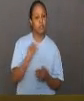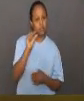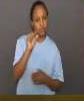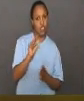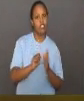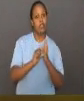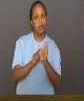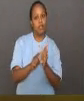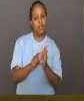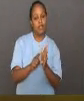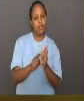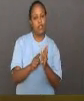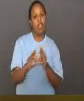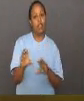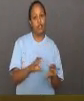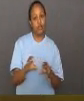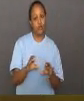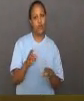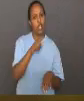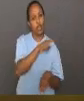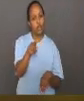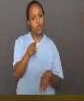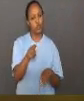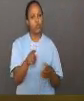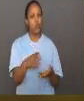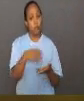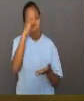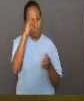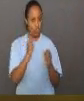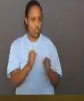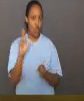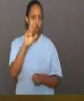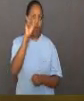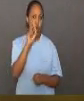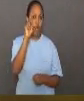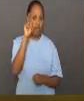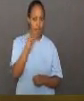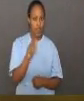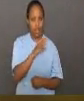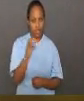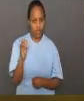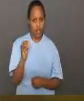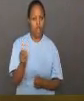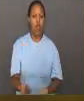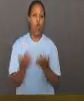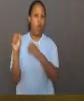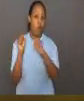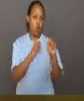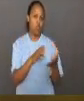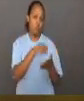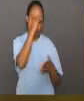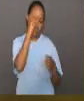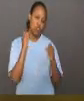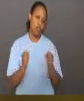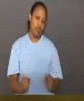Here are just a few examples of lessons that we can learn from the Rwandan genocide